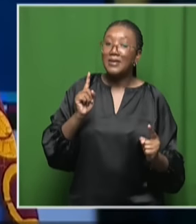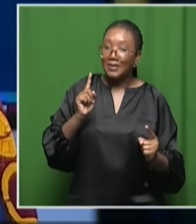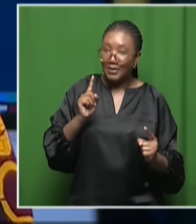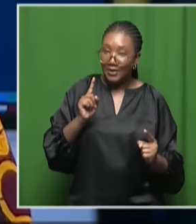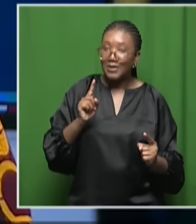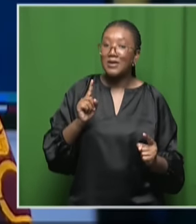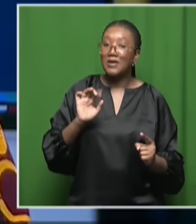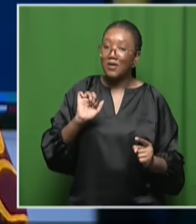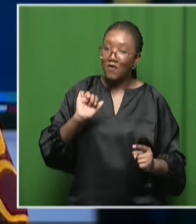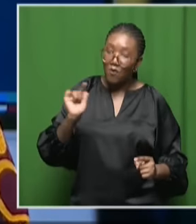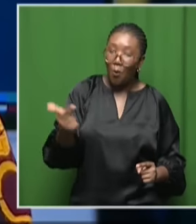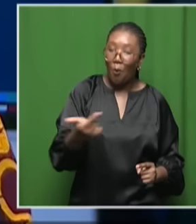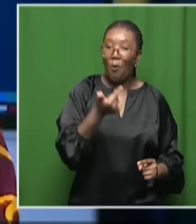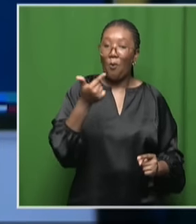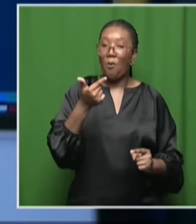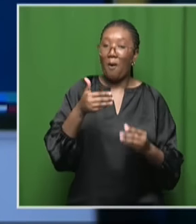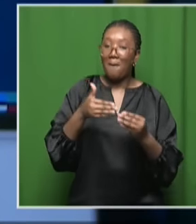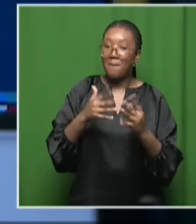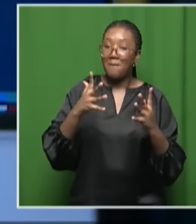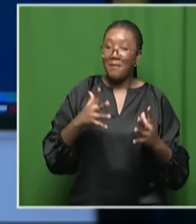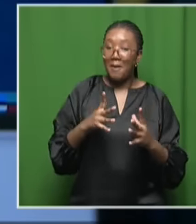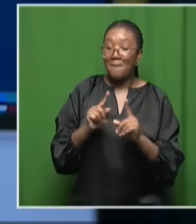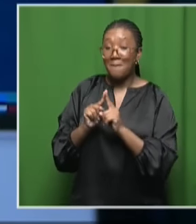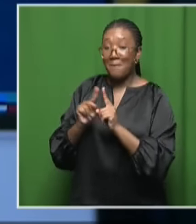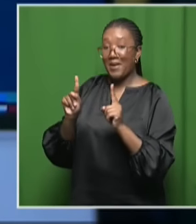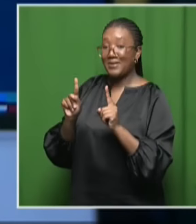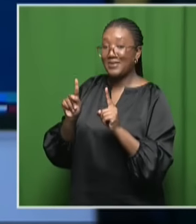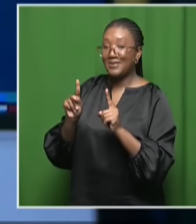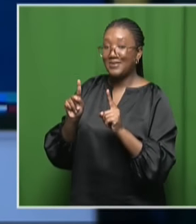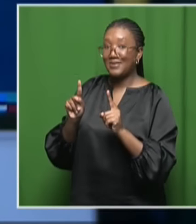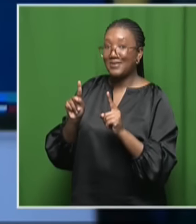says all members except